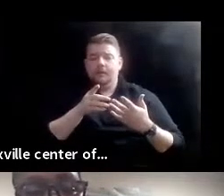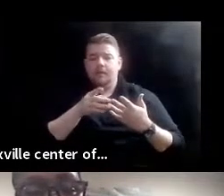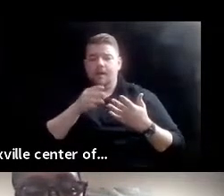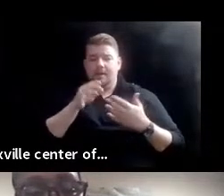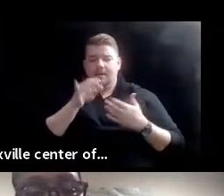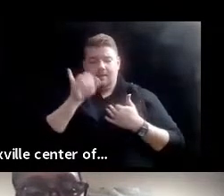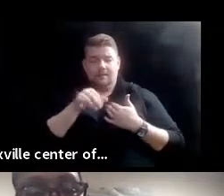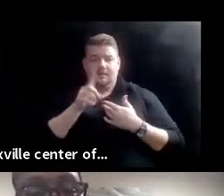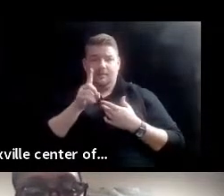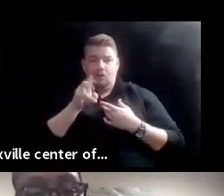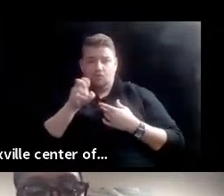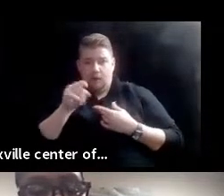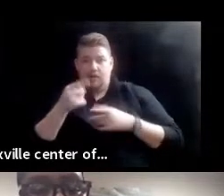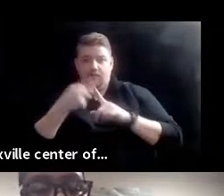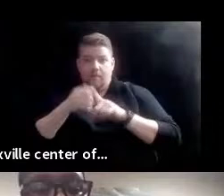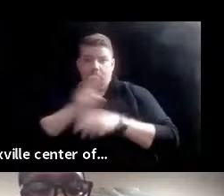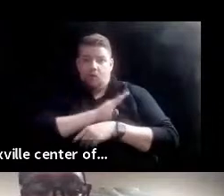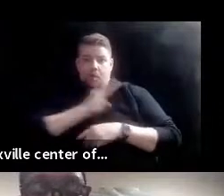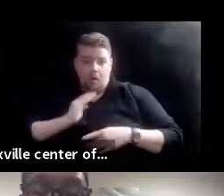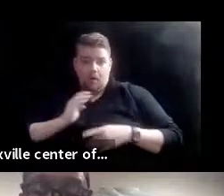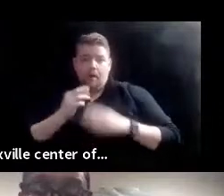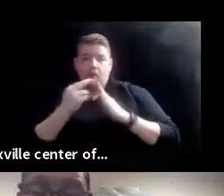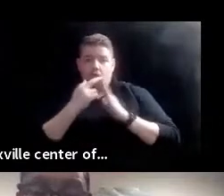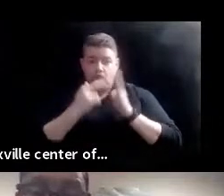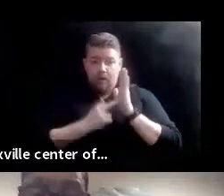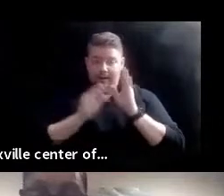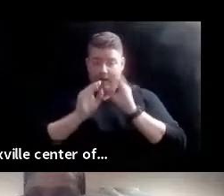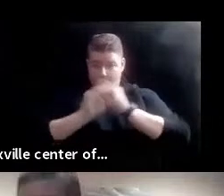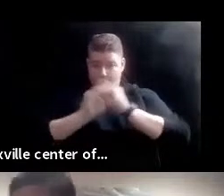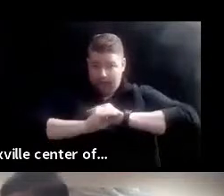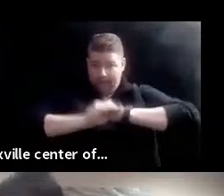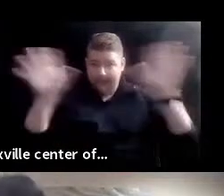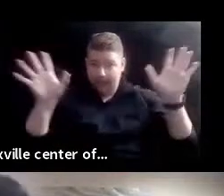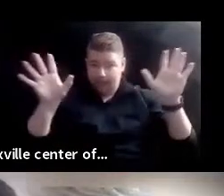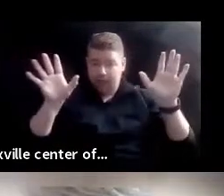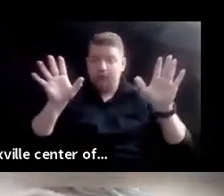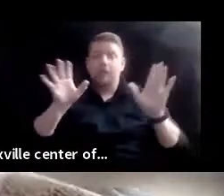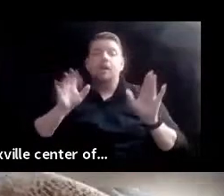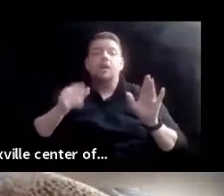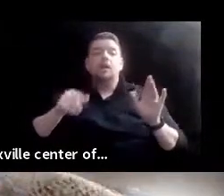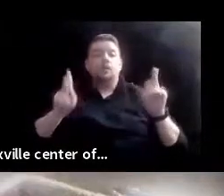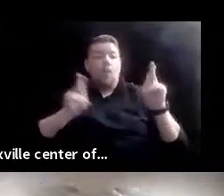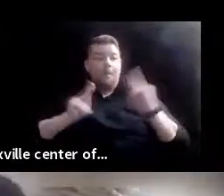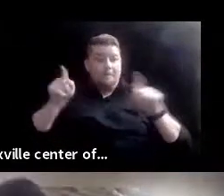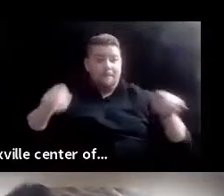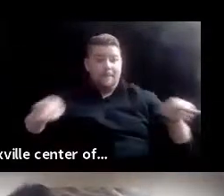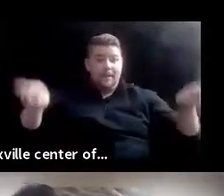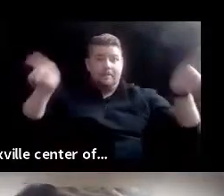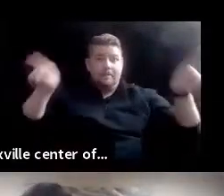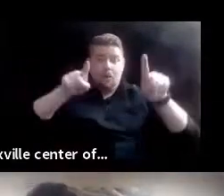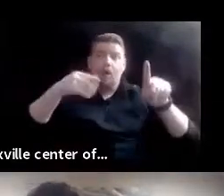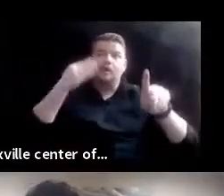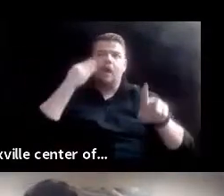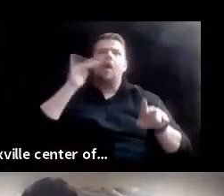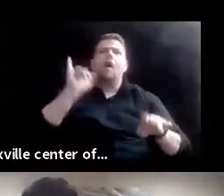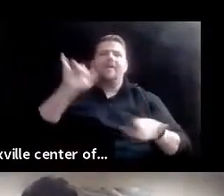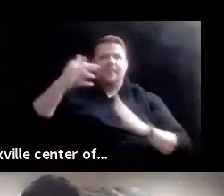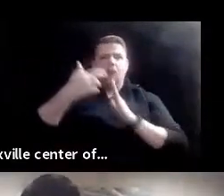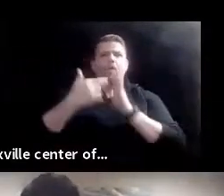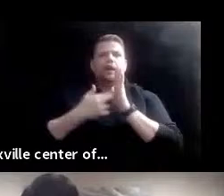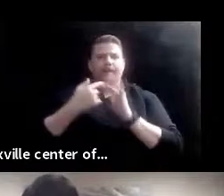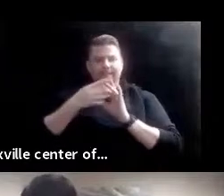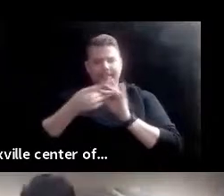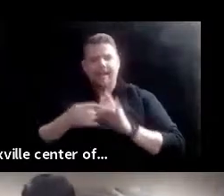directions coming from the board and the regulation are clear so that people know what the regulation says,